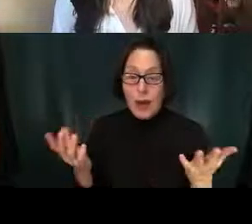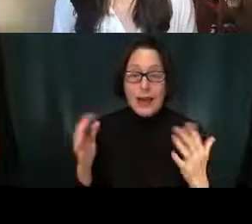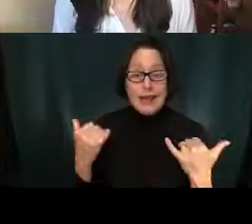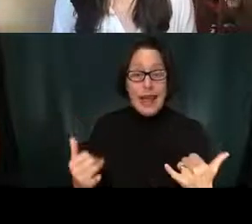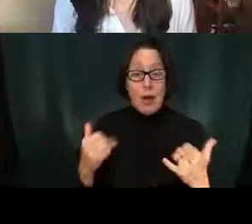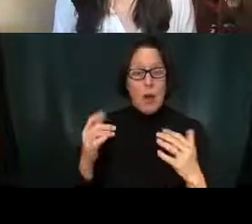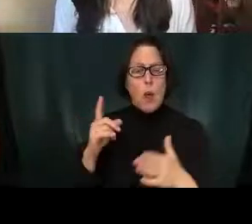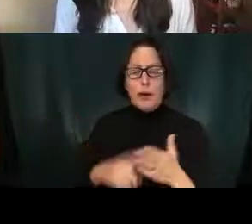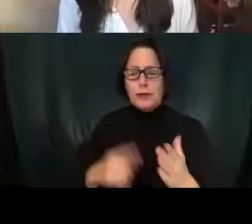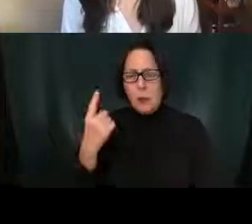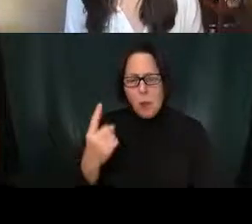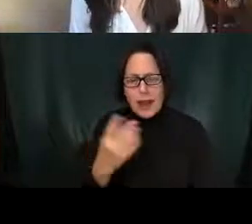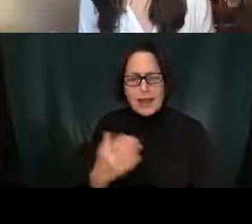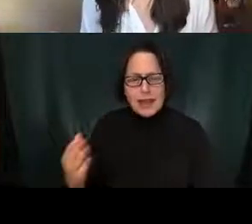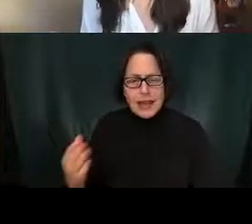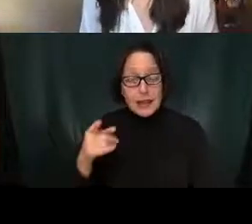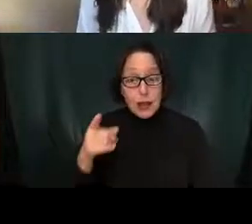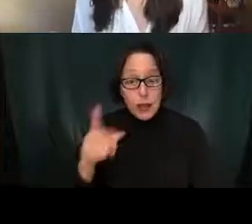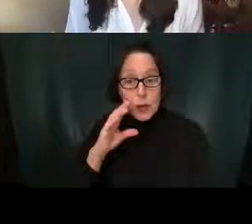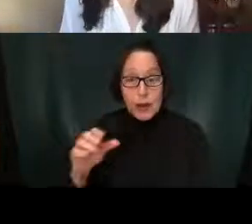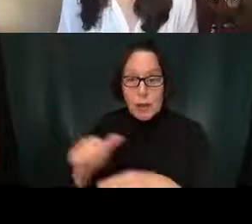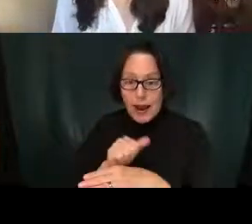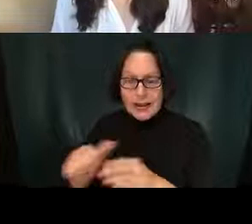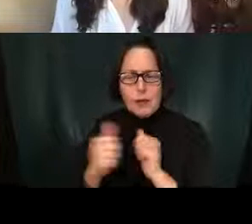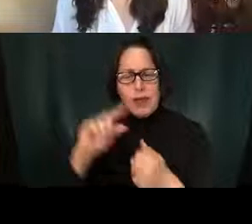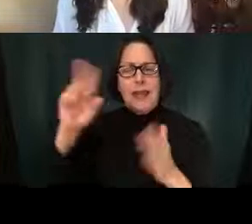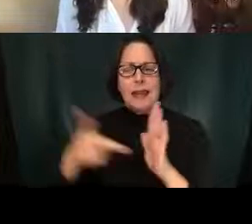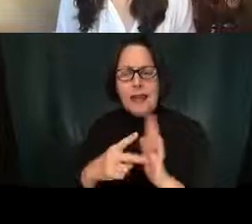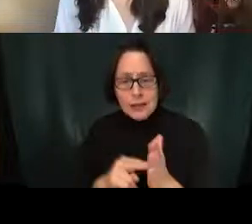with intention to get out of your telling habit?